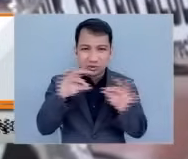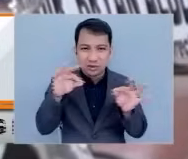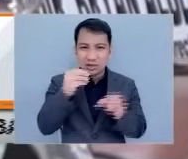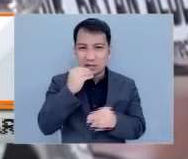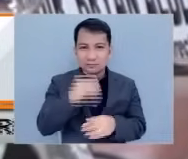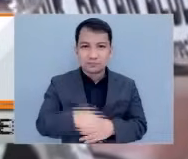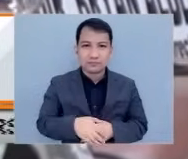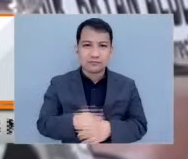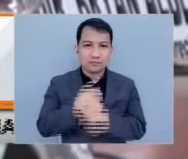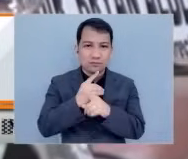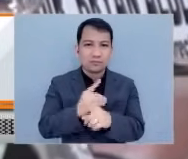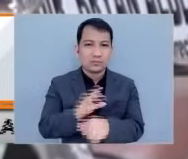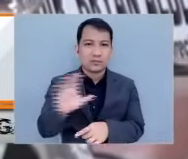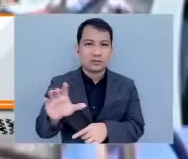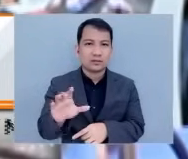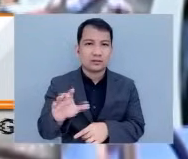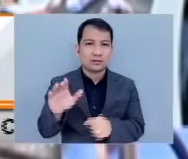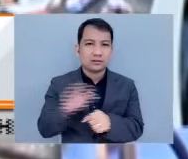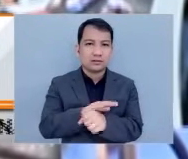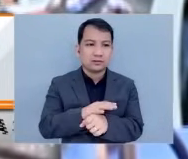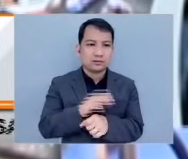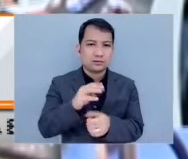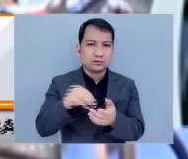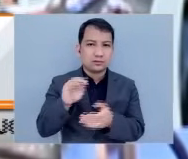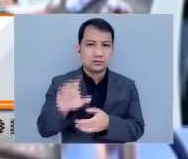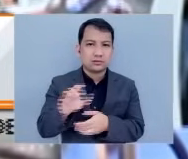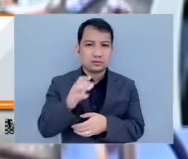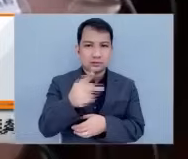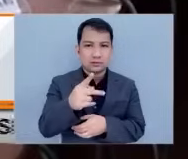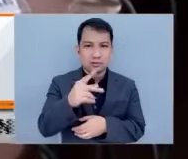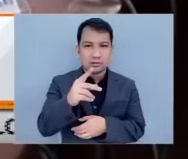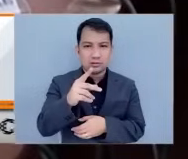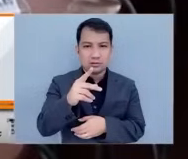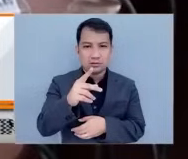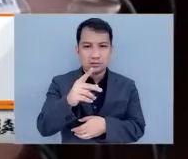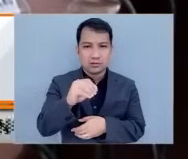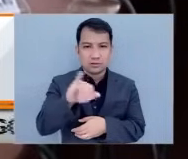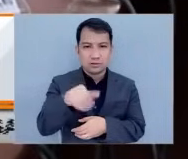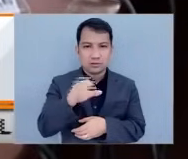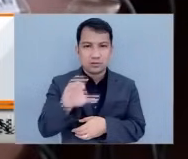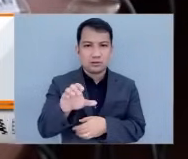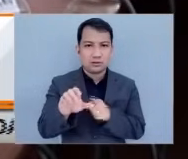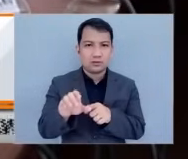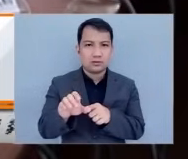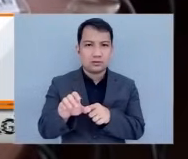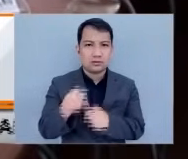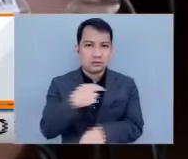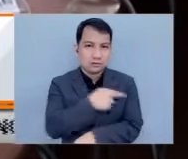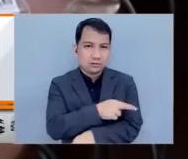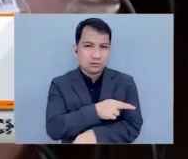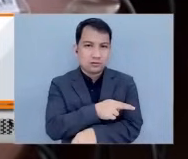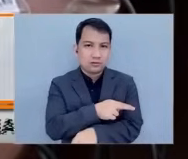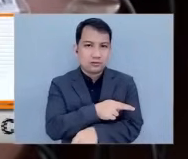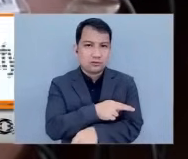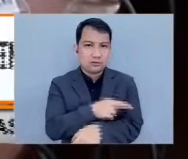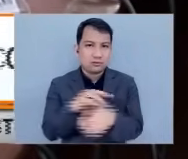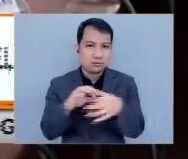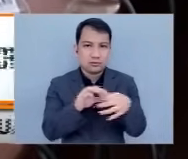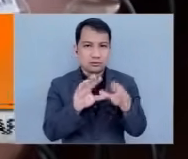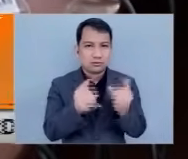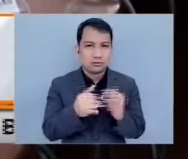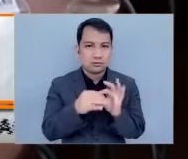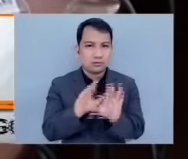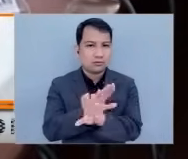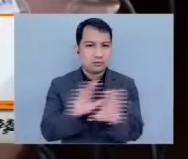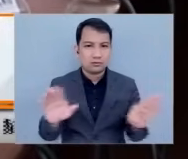Depensa naman ng full-time miracle worker ng Kingdom of Jesus Christ. This is a religious organization, a corporation, so we don't have salary,